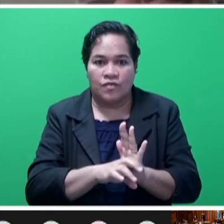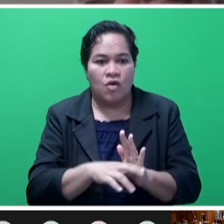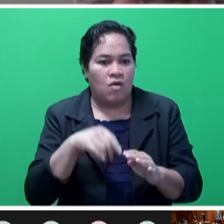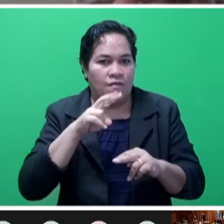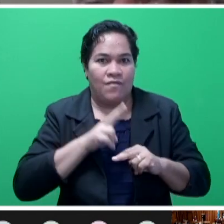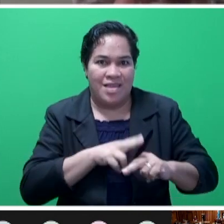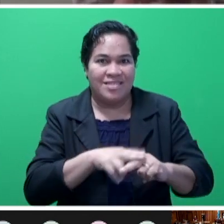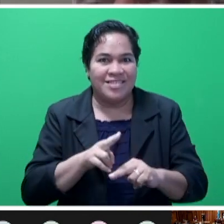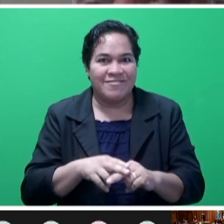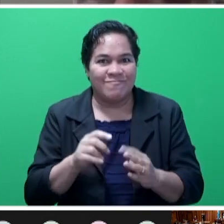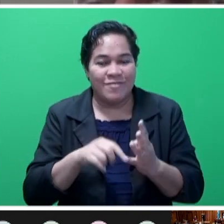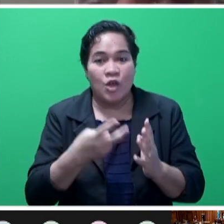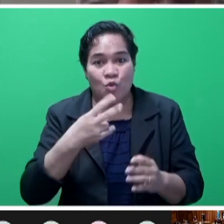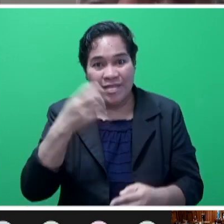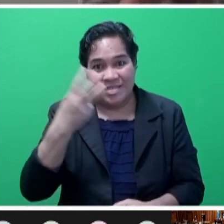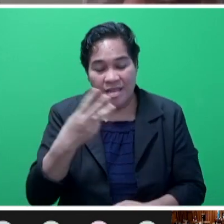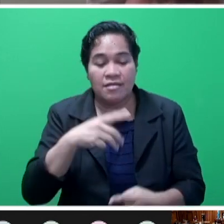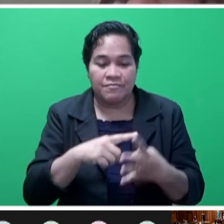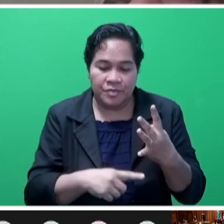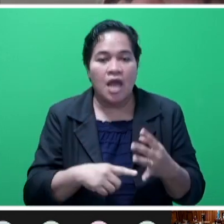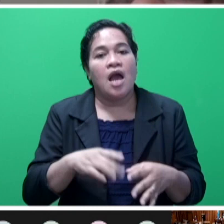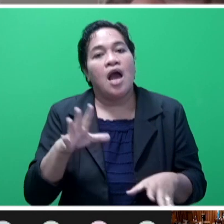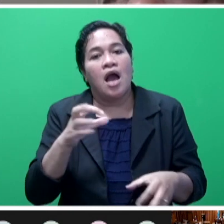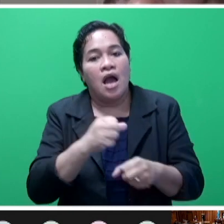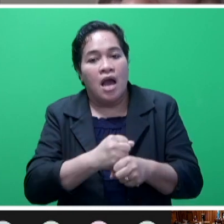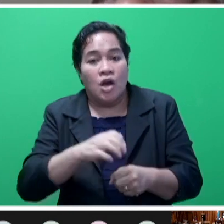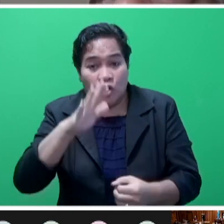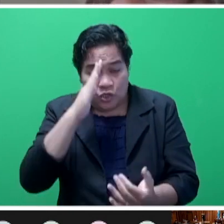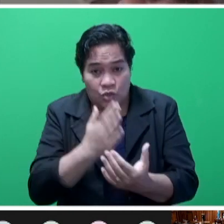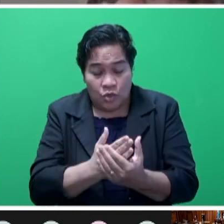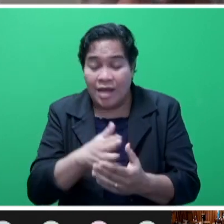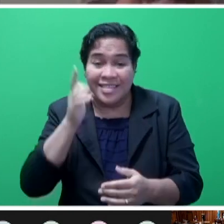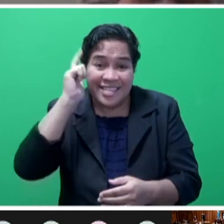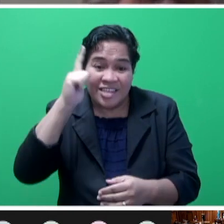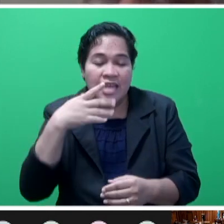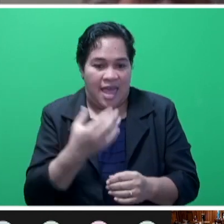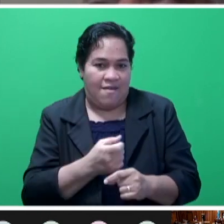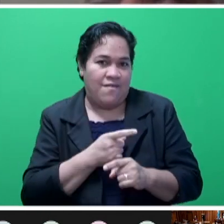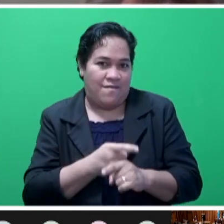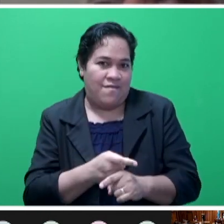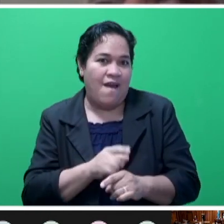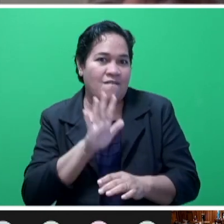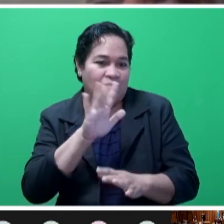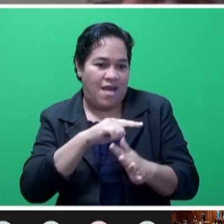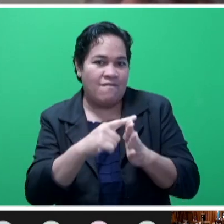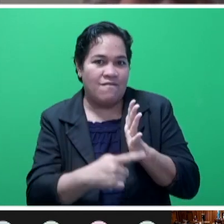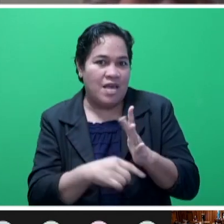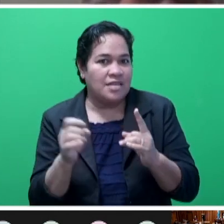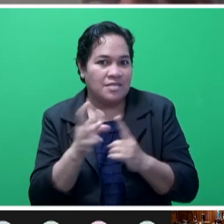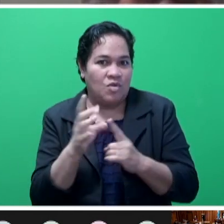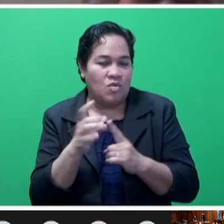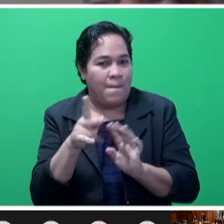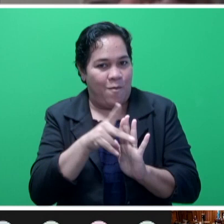2013. Mr. Speaker, our teachers and the ministry is guided by 5 significant policies that protect and safeguard